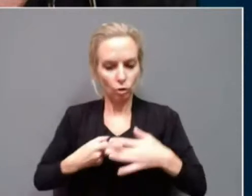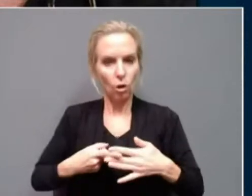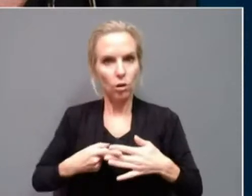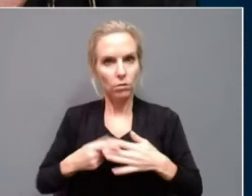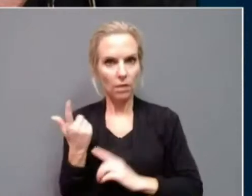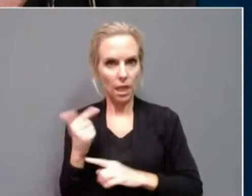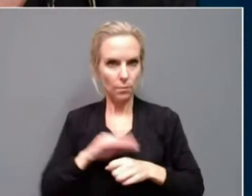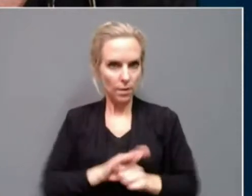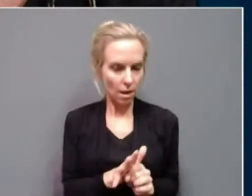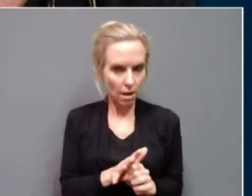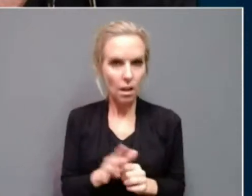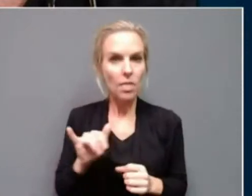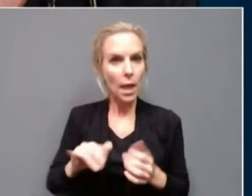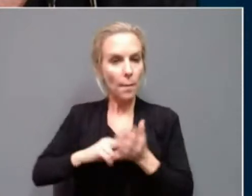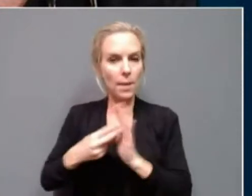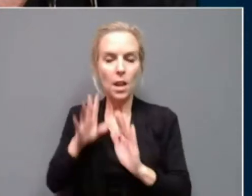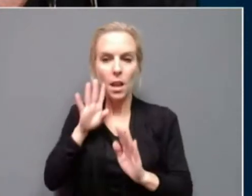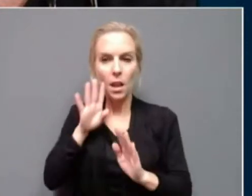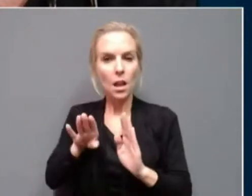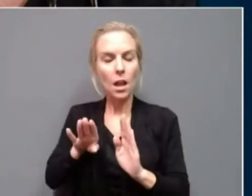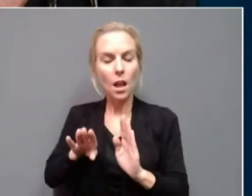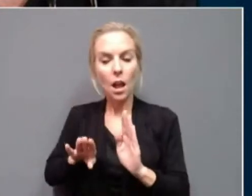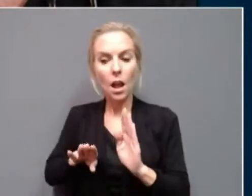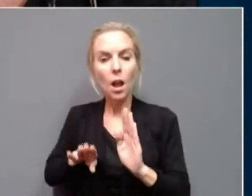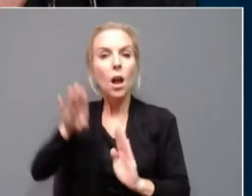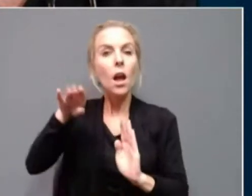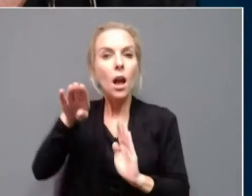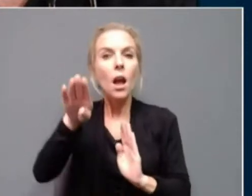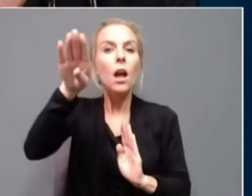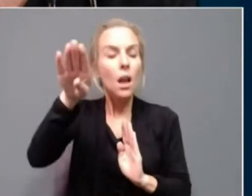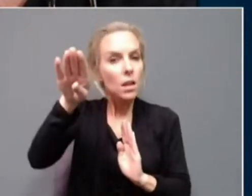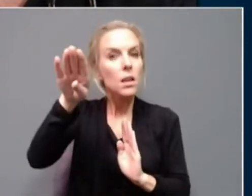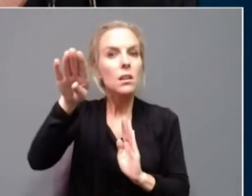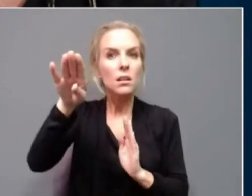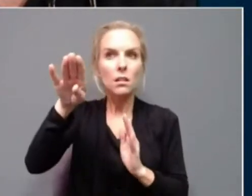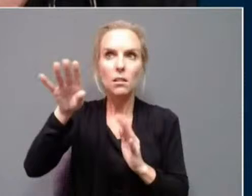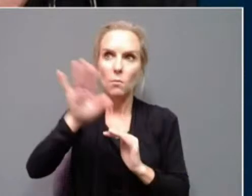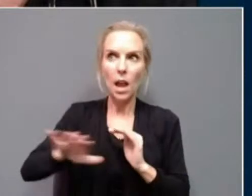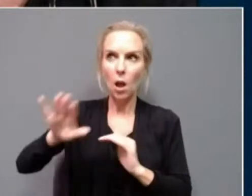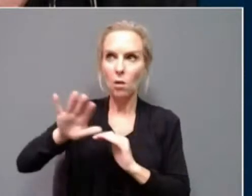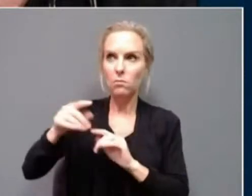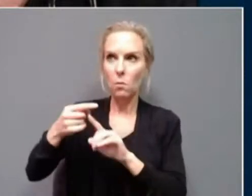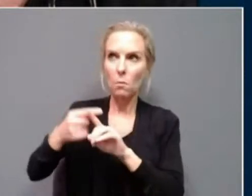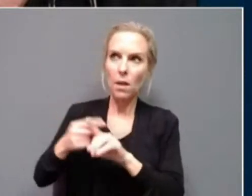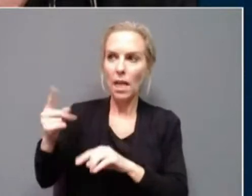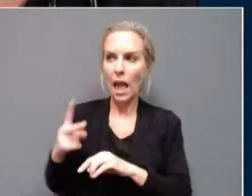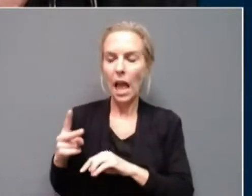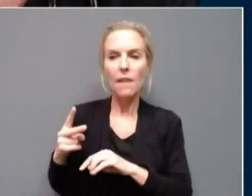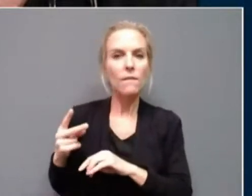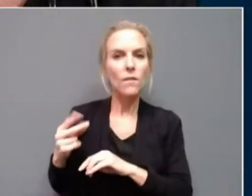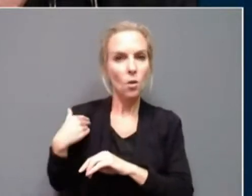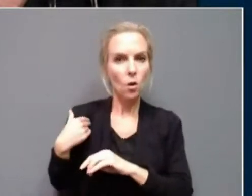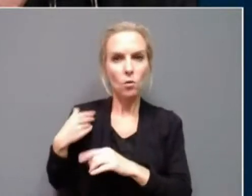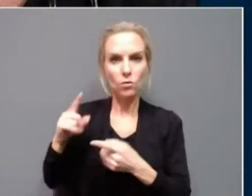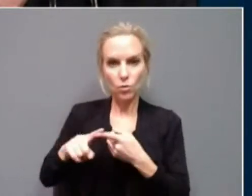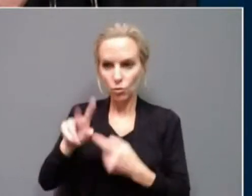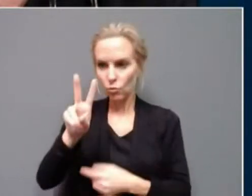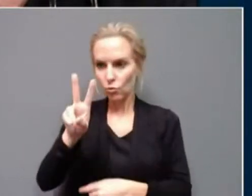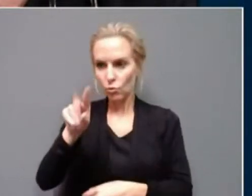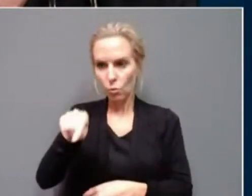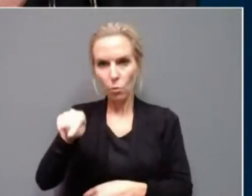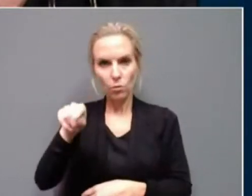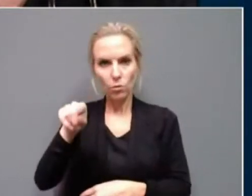steadily increase from about a month and a half ago of 2 to 4%, and